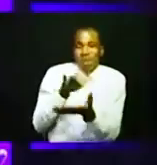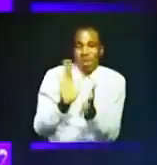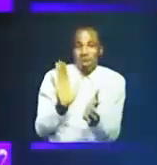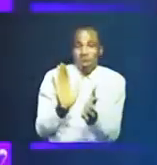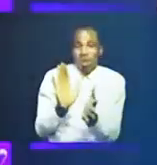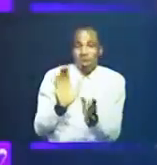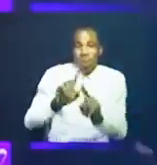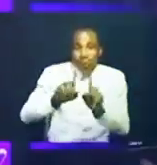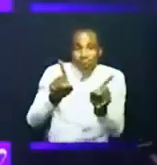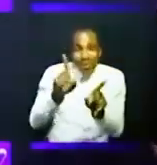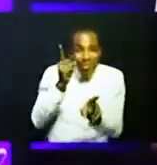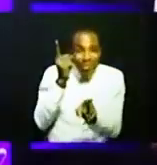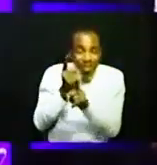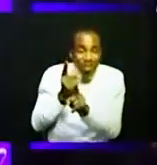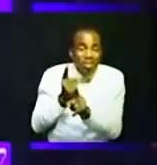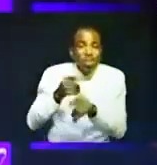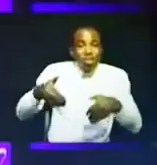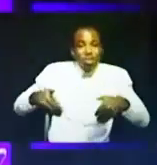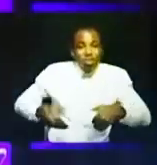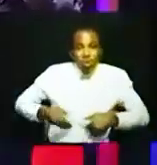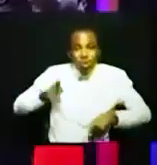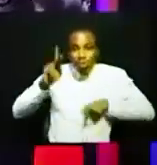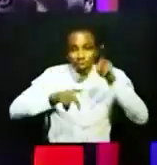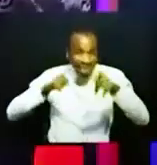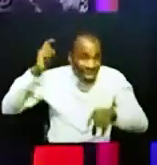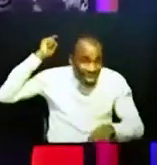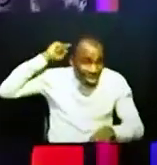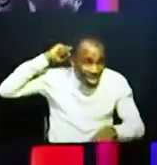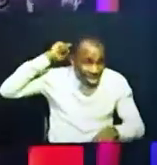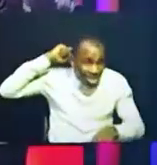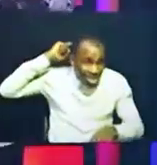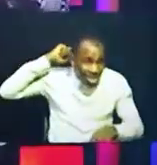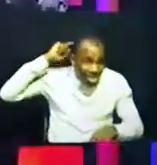even have.